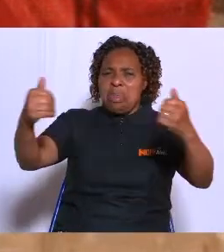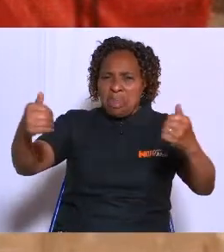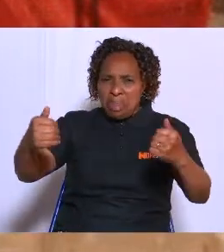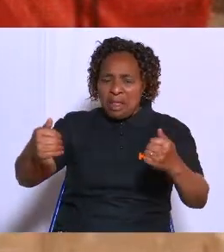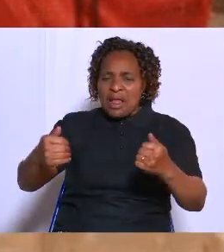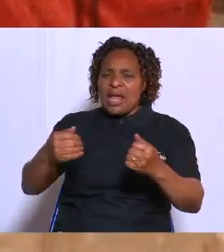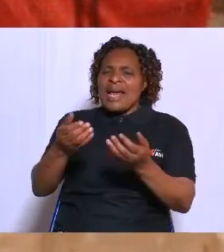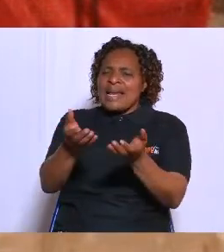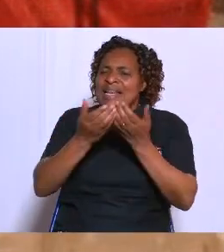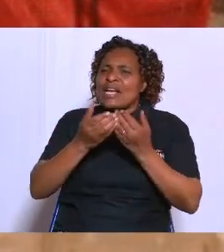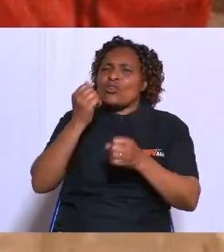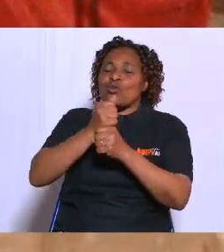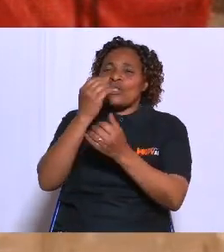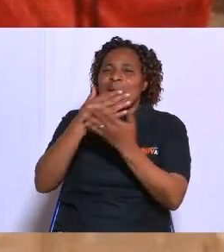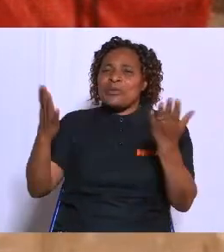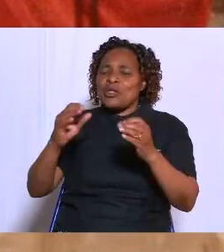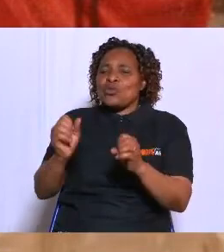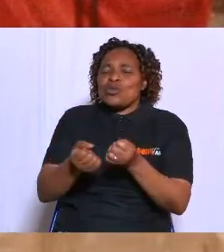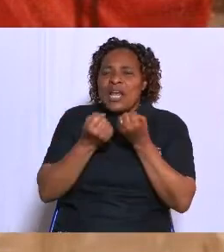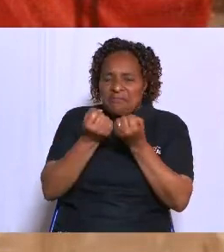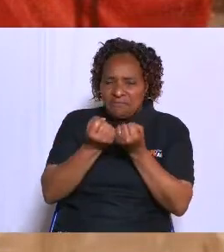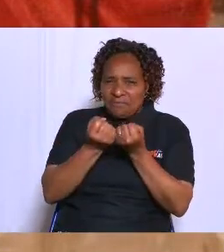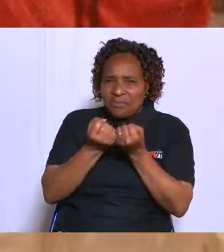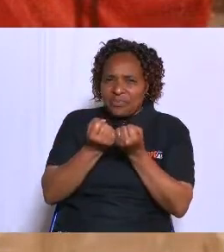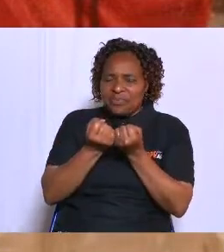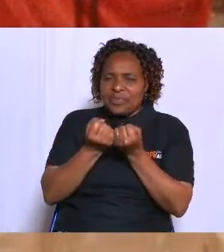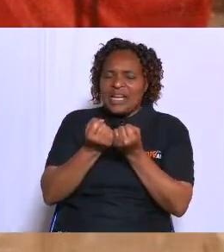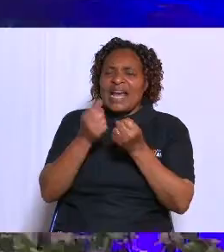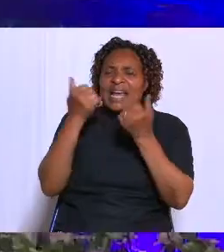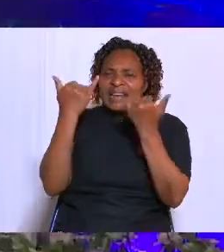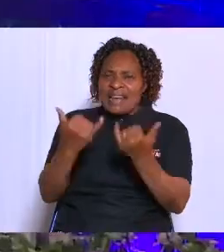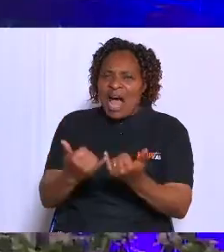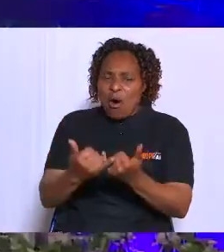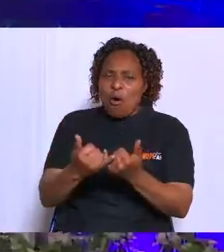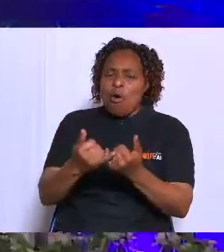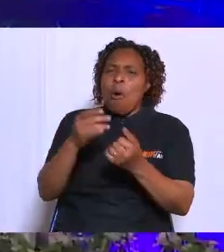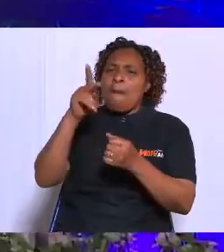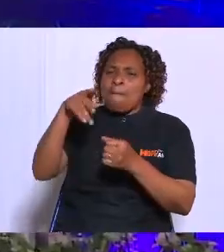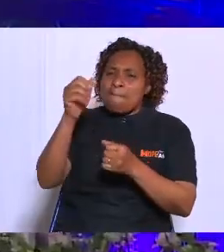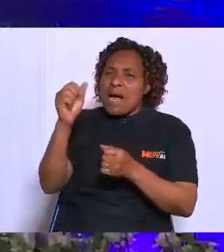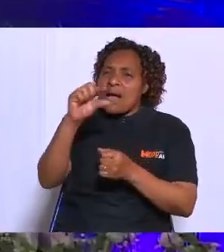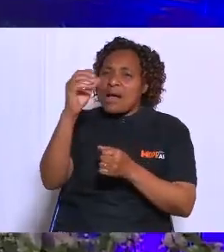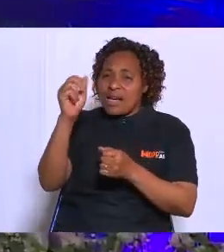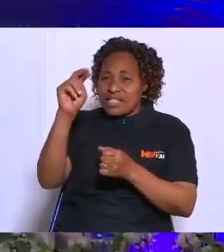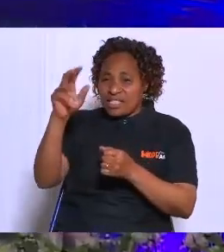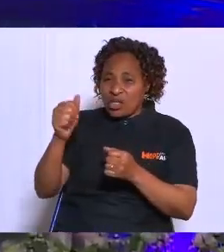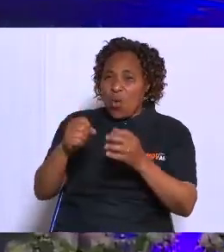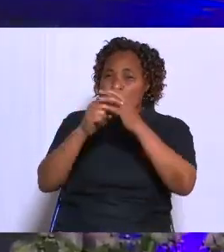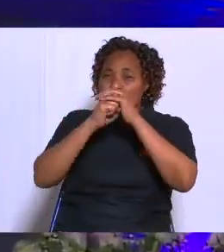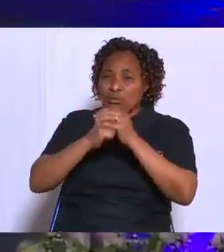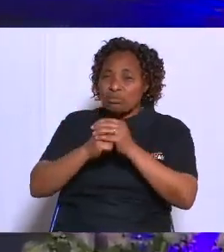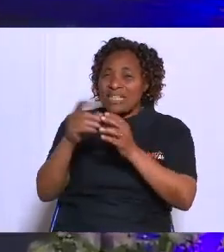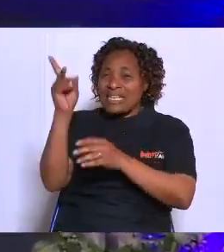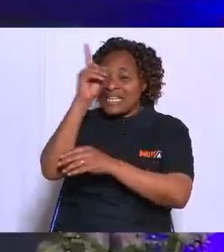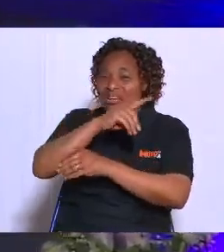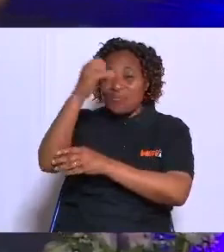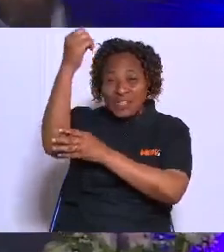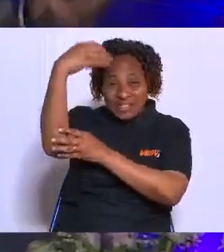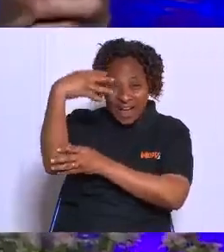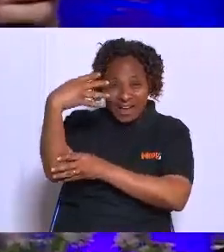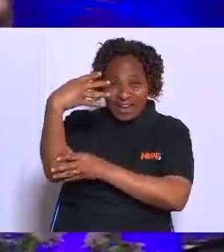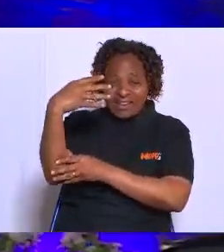needed to do something to save it the pagans were worshiping on the day of the Sun